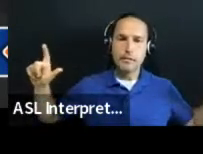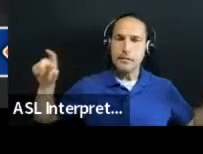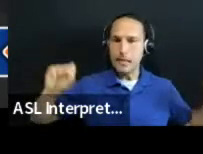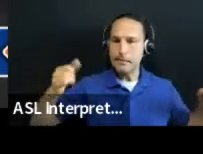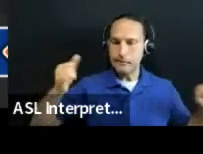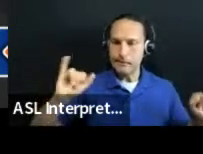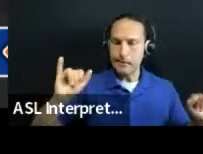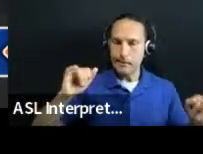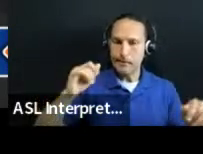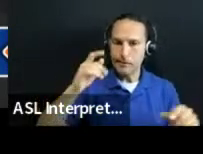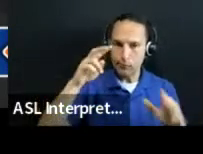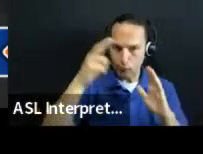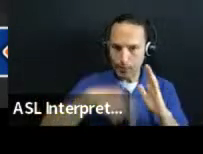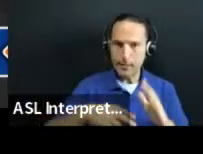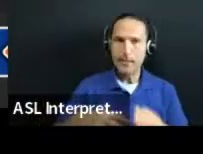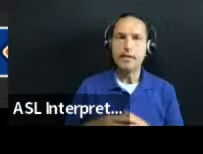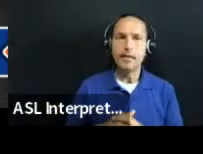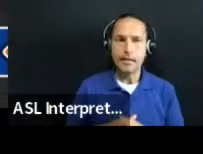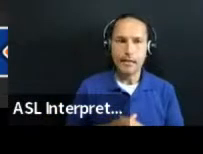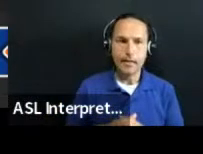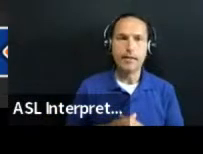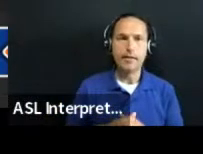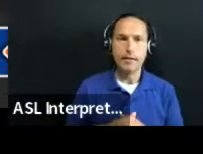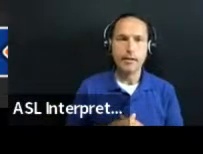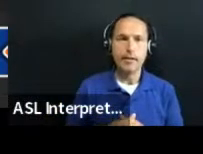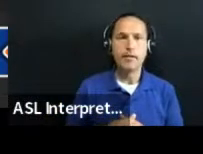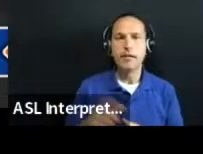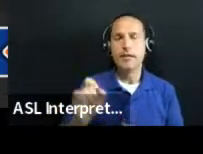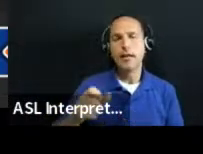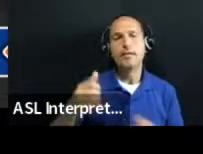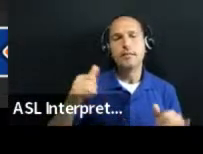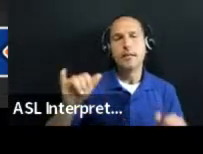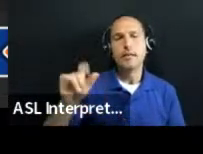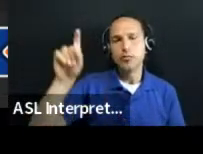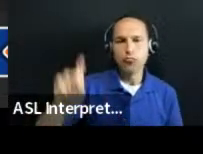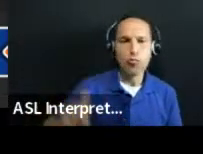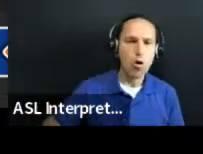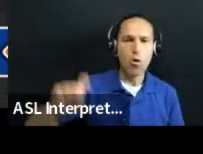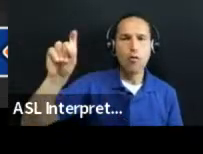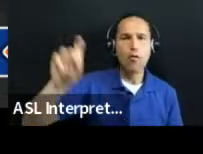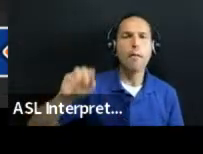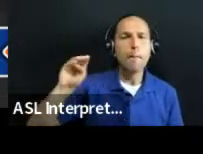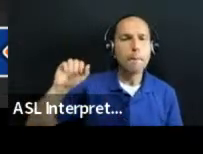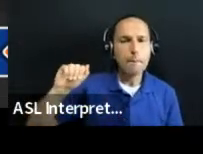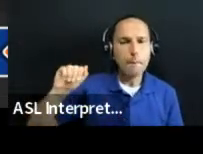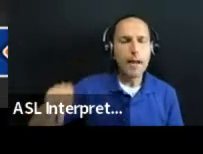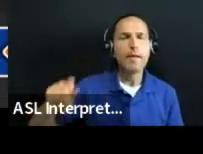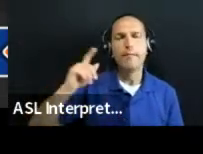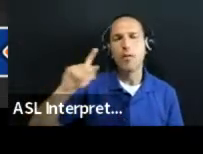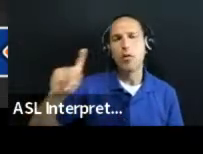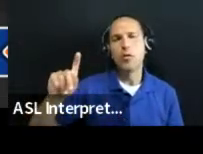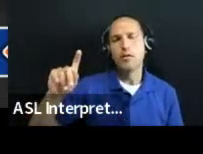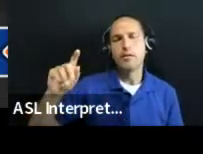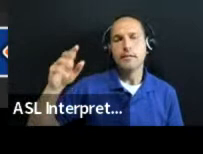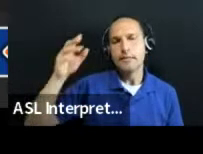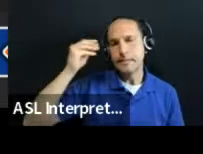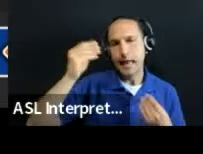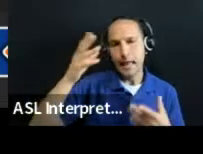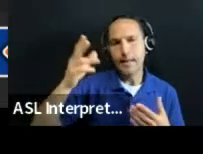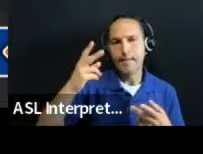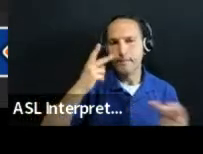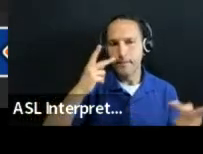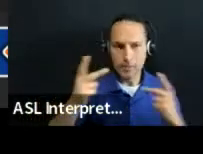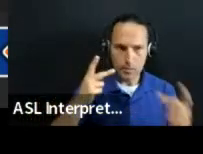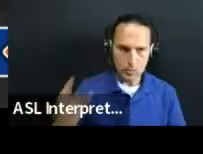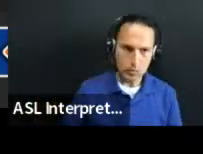400%, you are allowed to still have scrolling in both directions for maps and data visualizations. So do keep that in